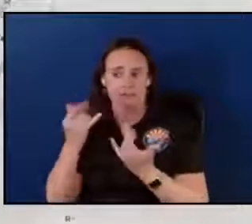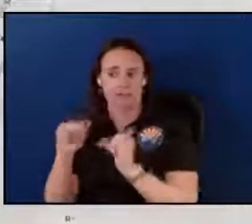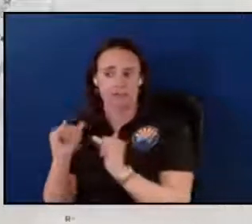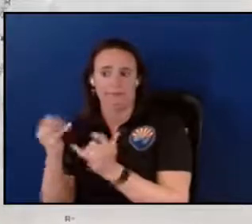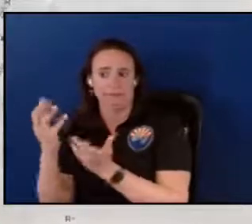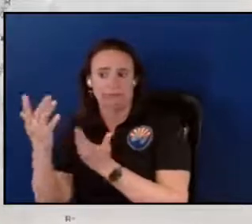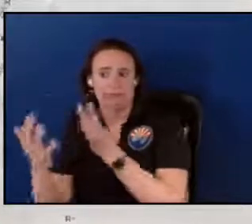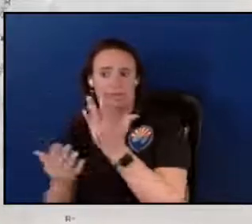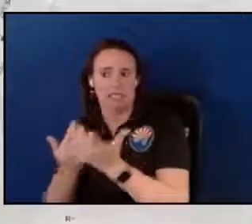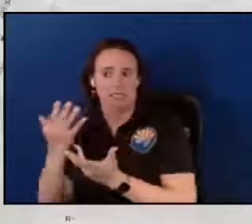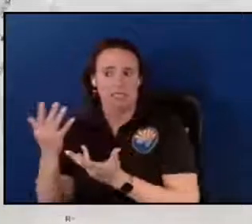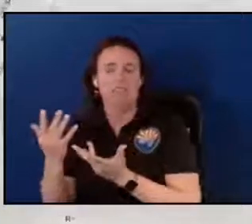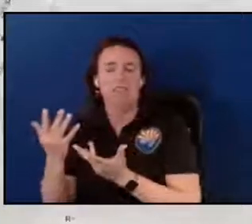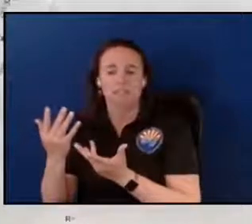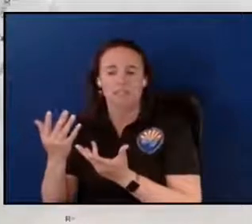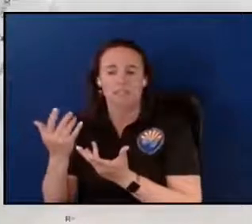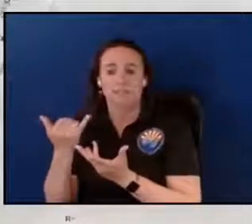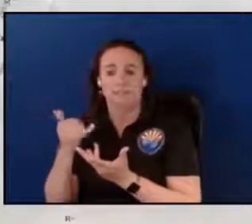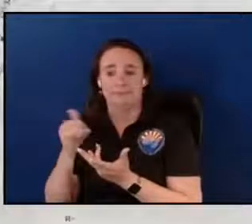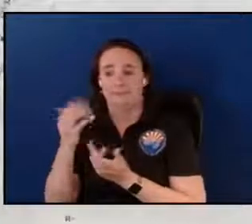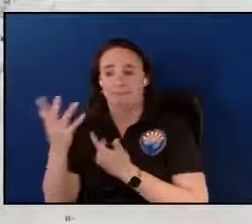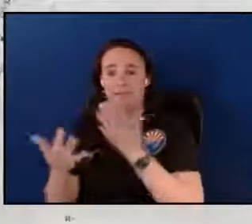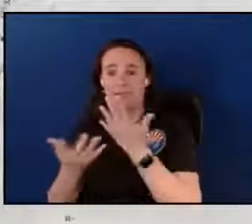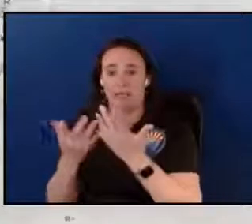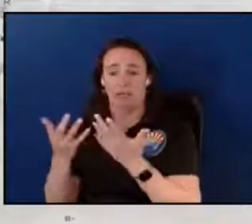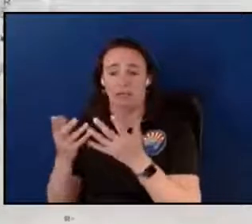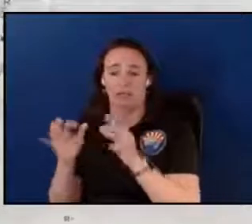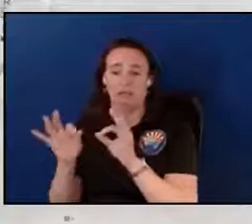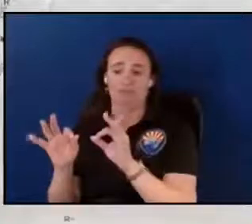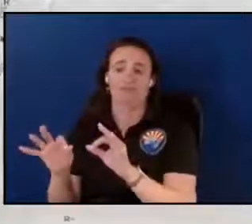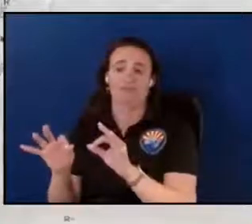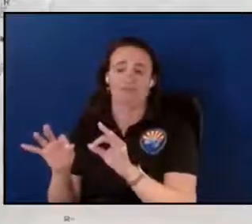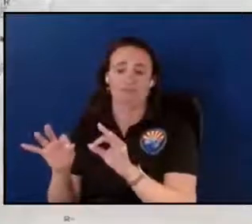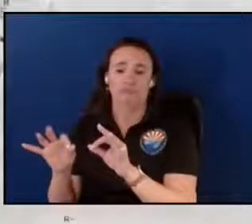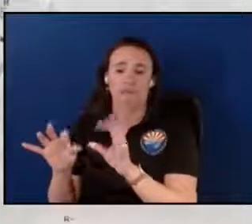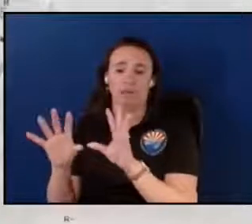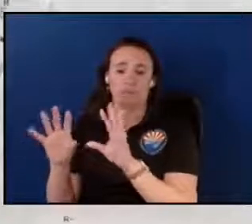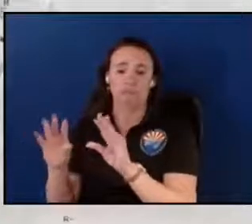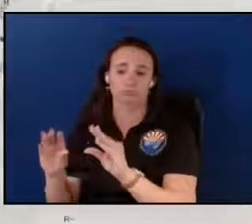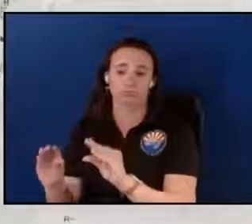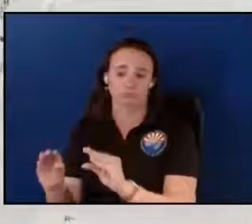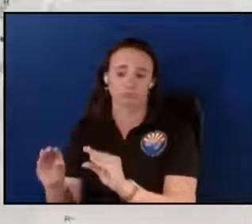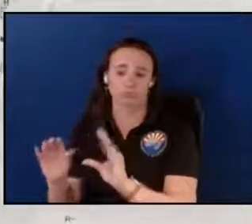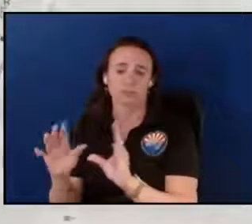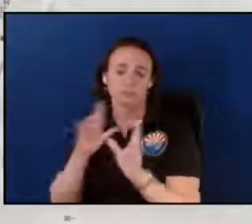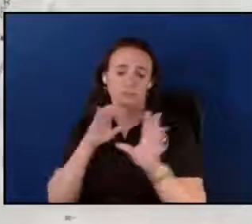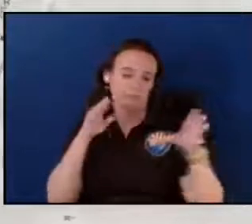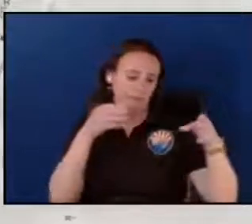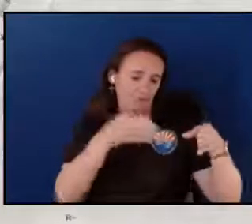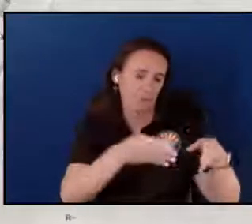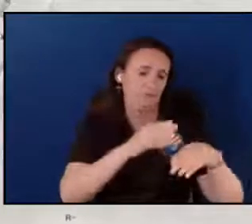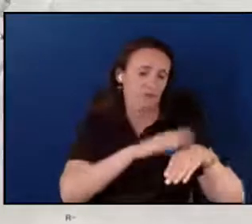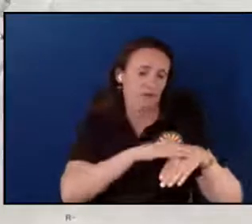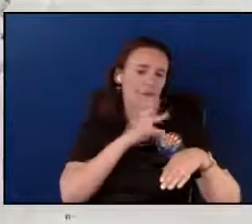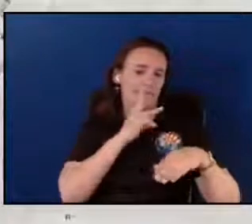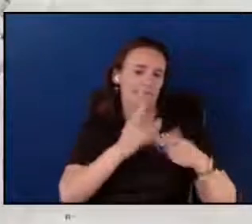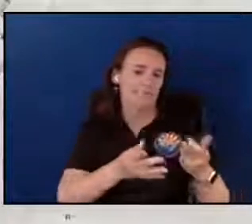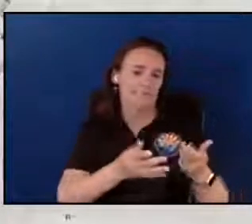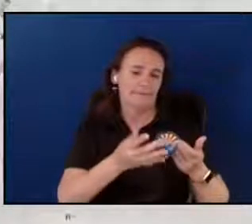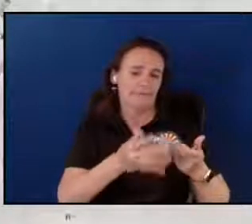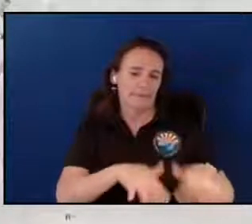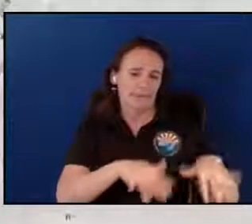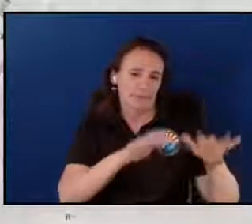this, and hopefully once all this fire is said and done, we'll be able to start focusing our resources and our attention